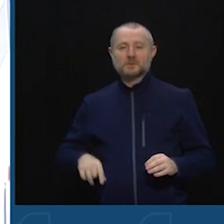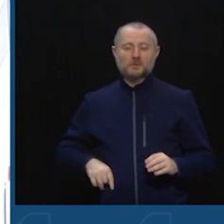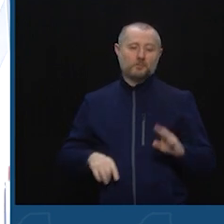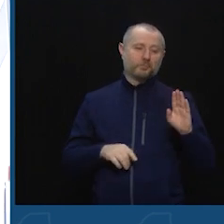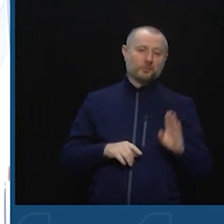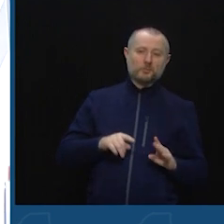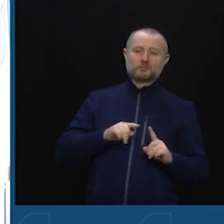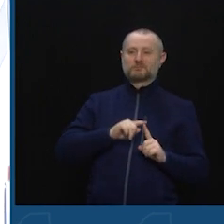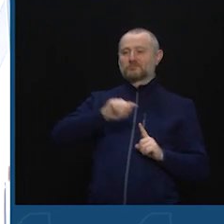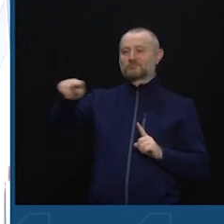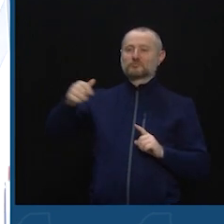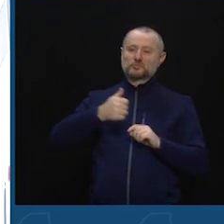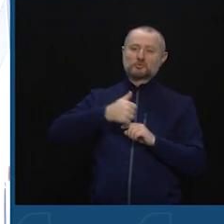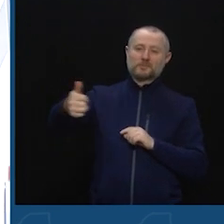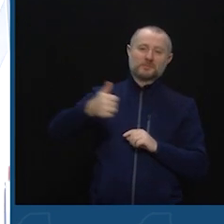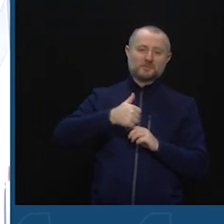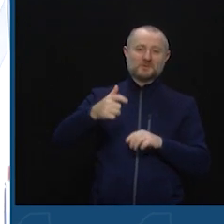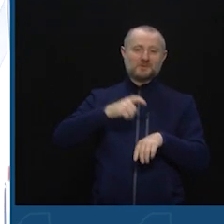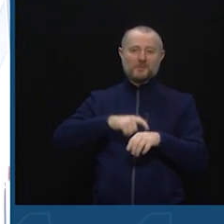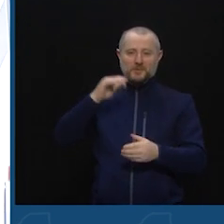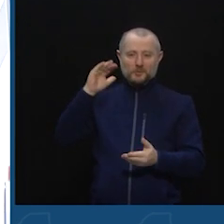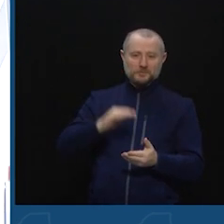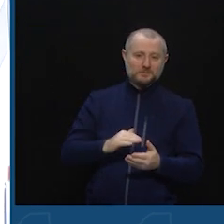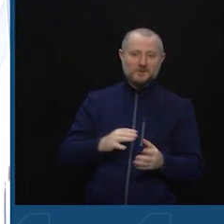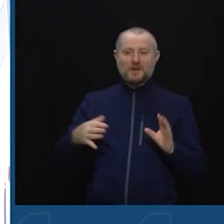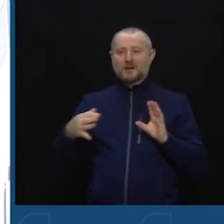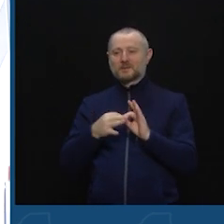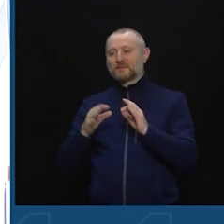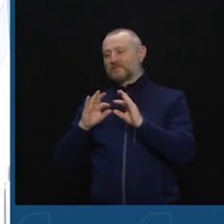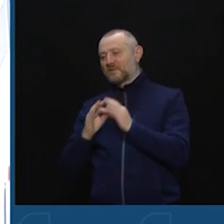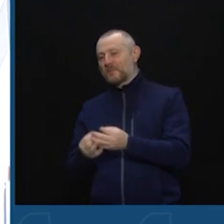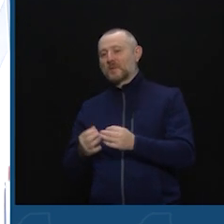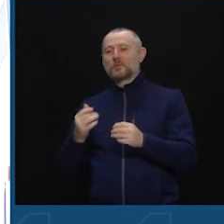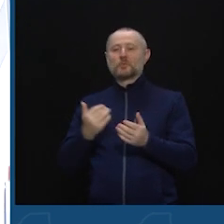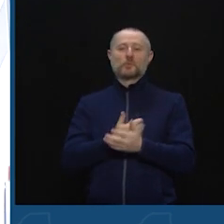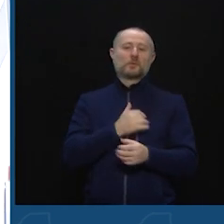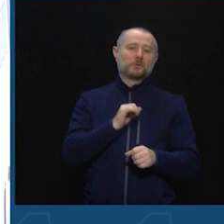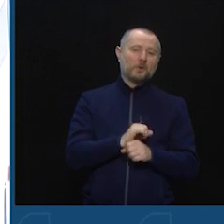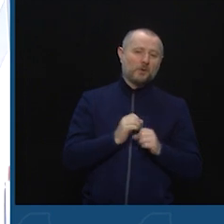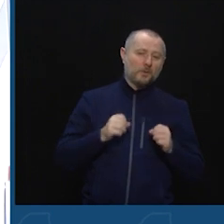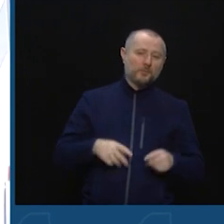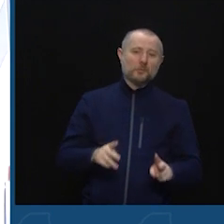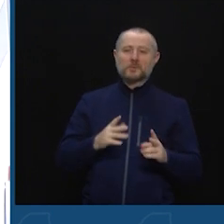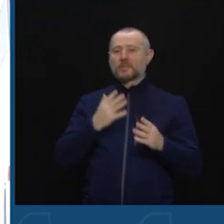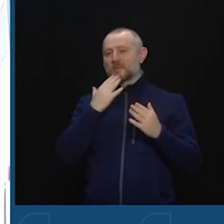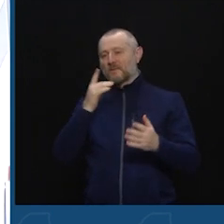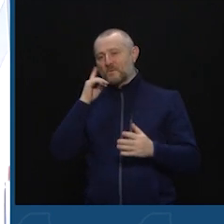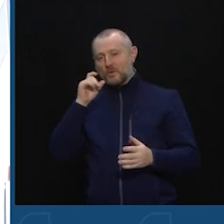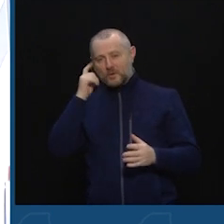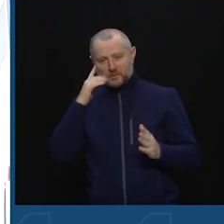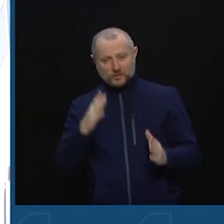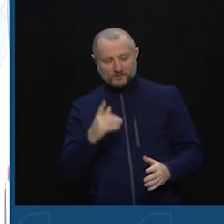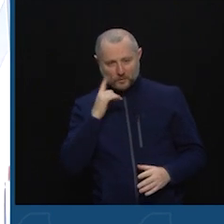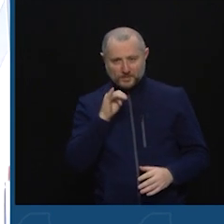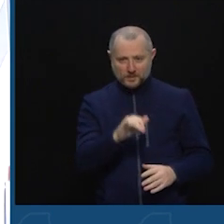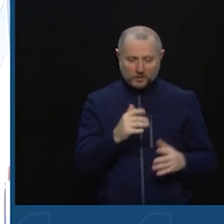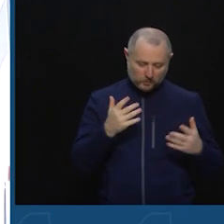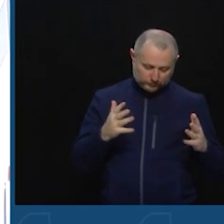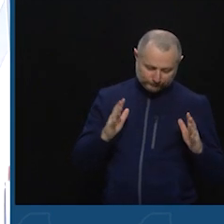times and connecting families in each borough to new job opportunities. And that's thanks to our governor. Let's give her a round of